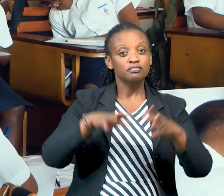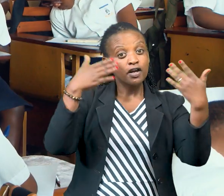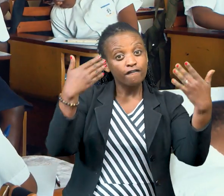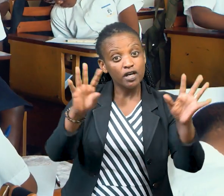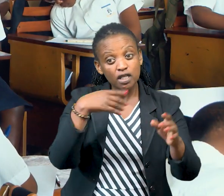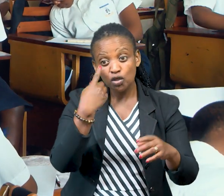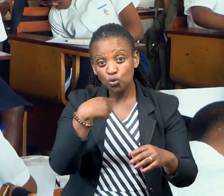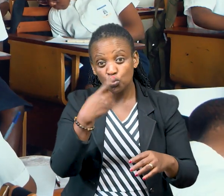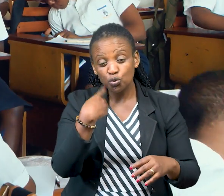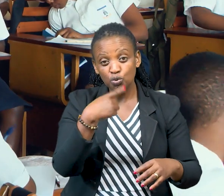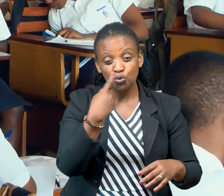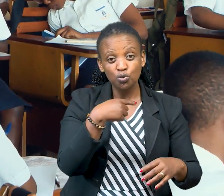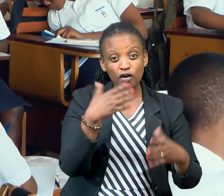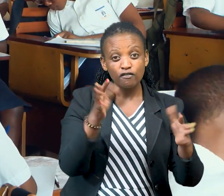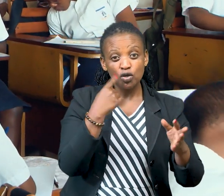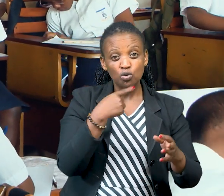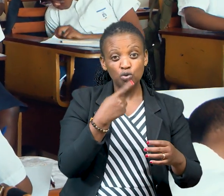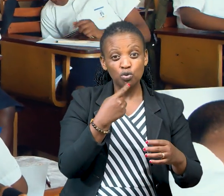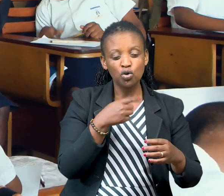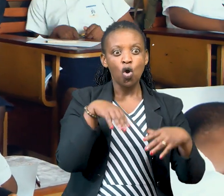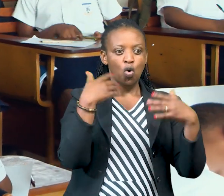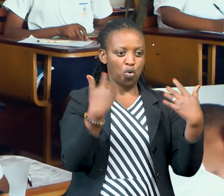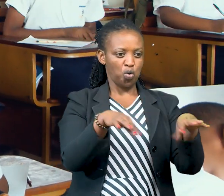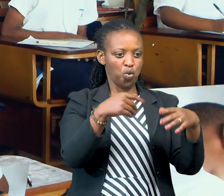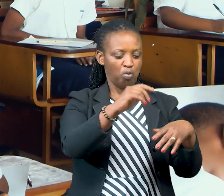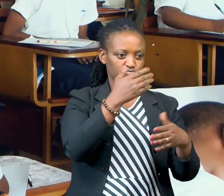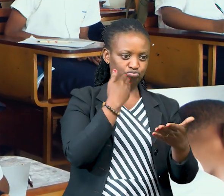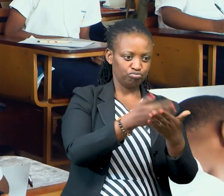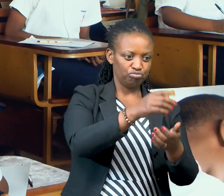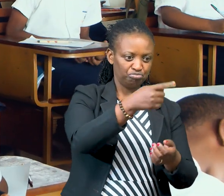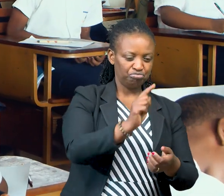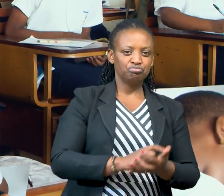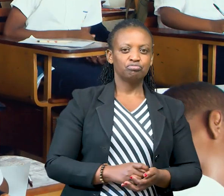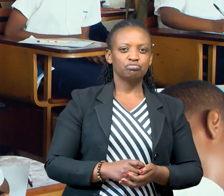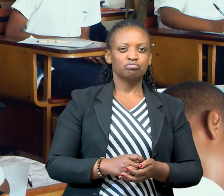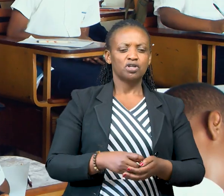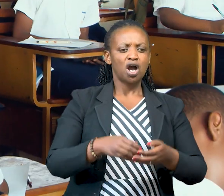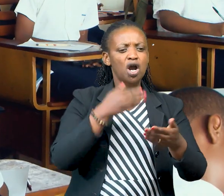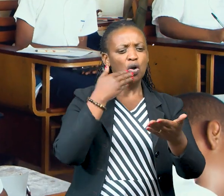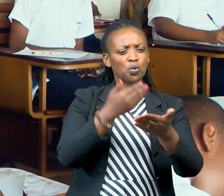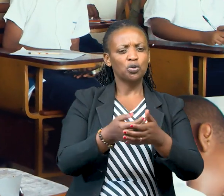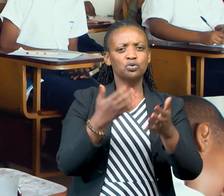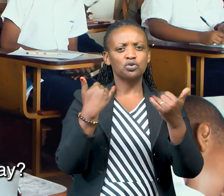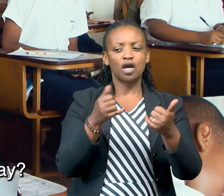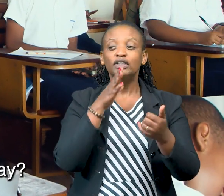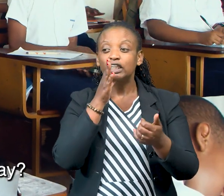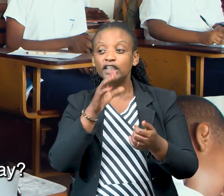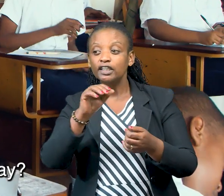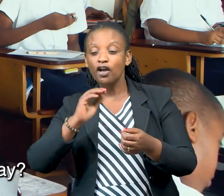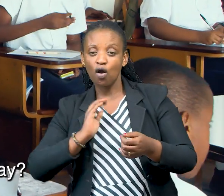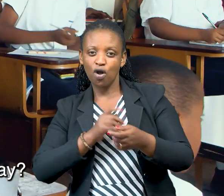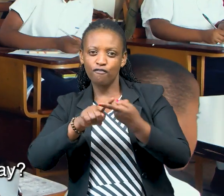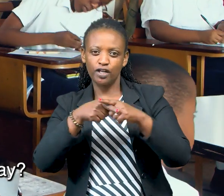Who has finished? Who has finished? Oh, wow, that is good. That's very powerful. Let us wait